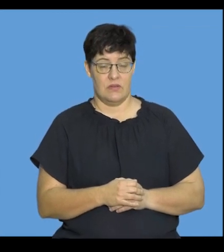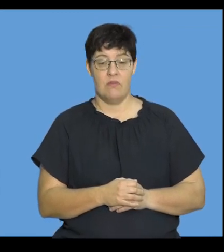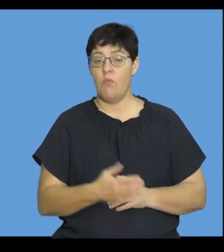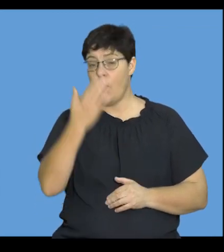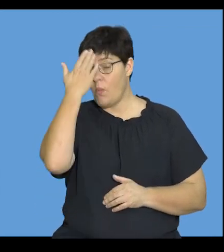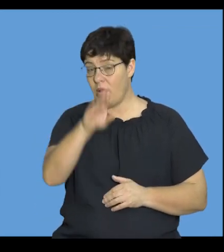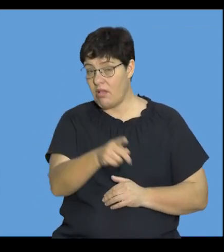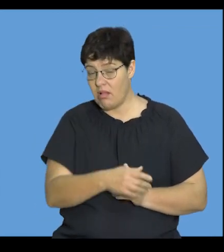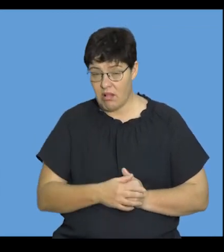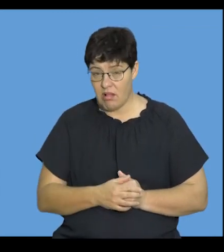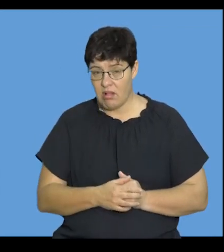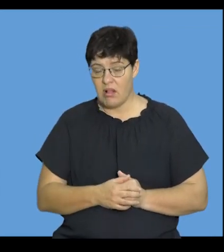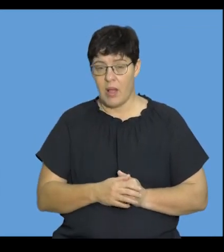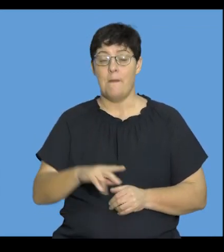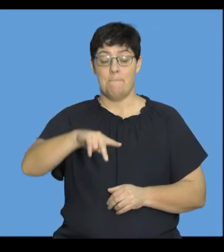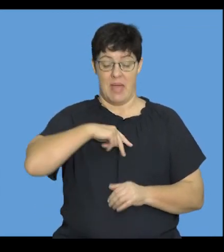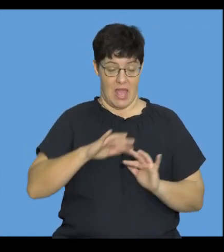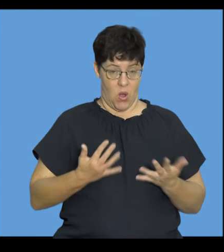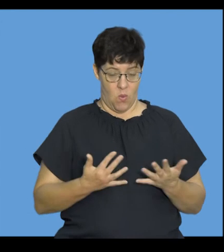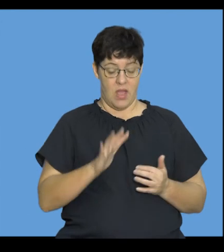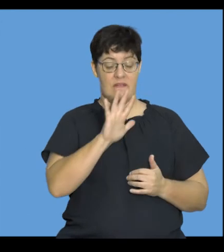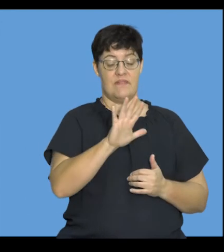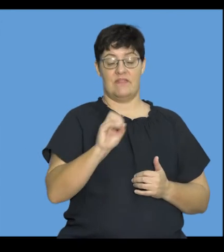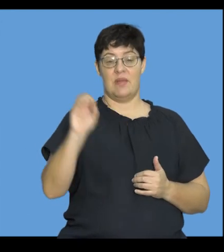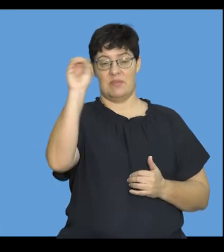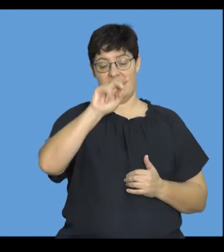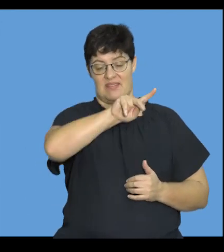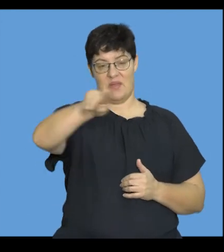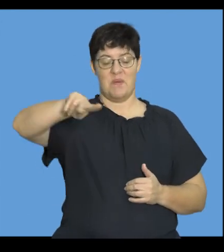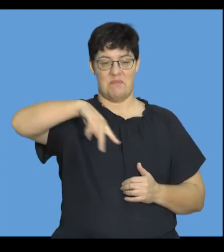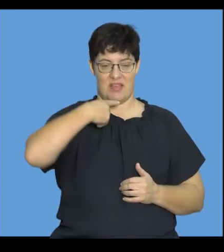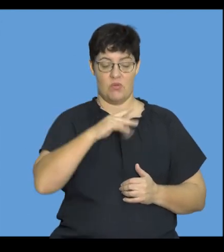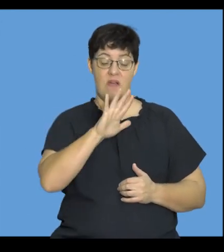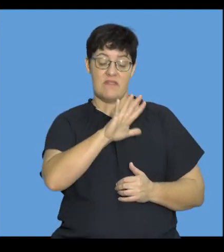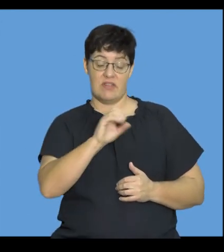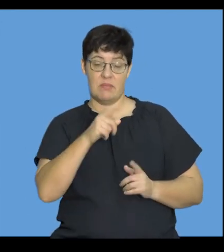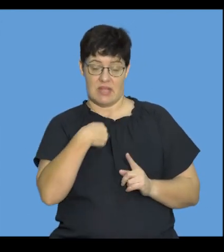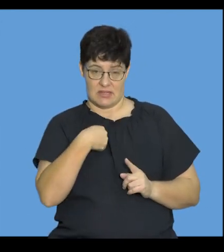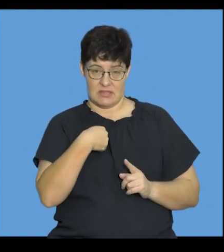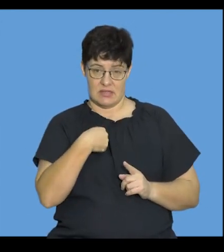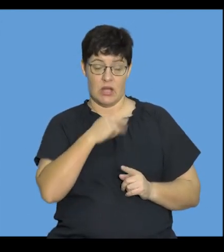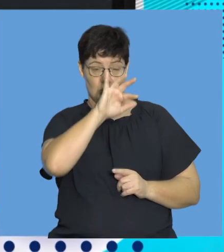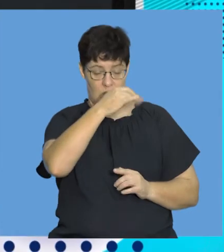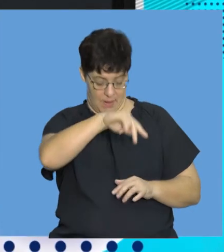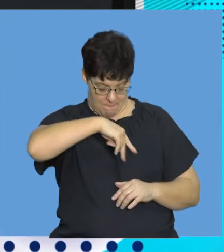know? How are my debtors paying me? They pay me 50%, so 50% would have paid me in